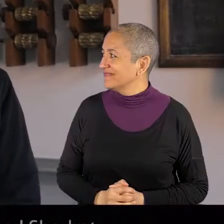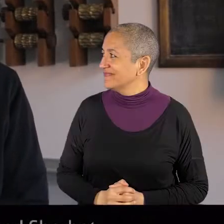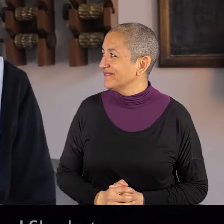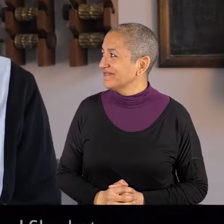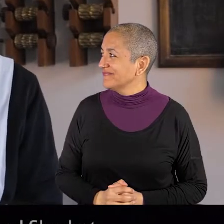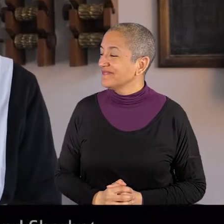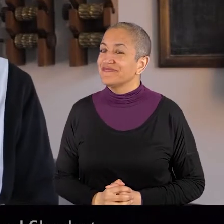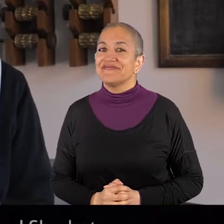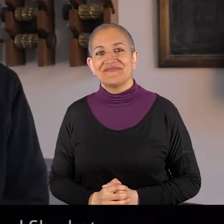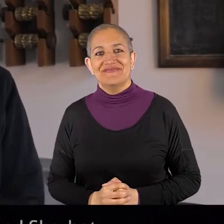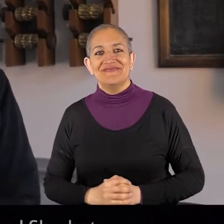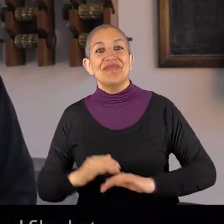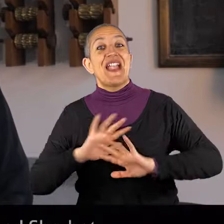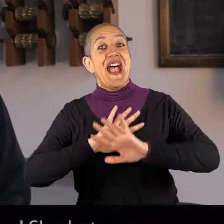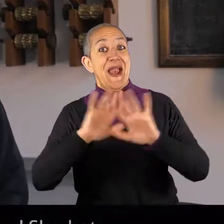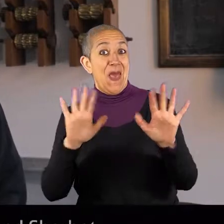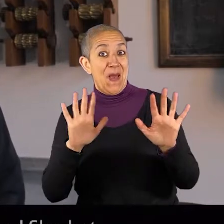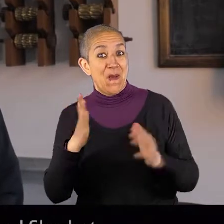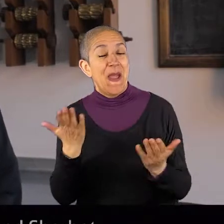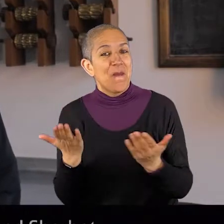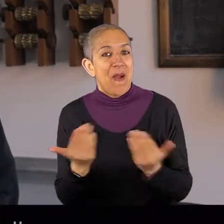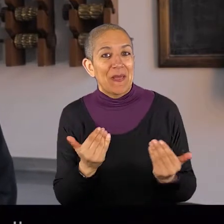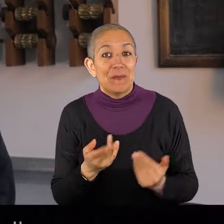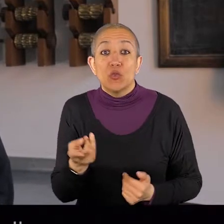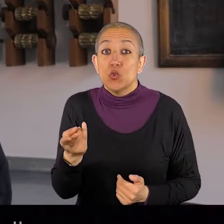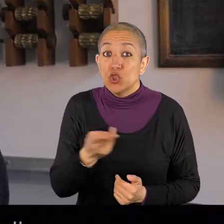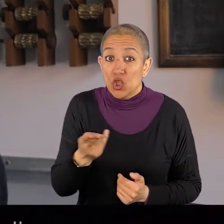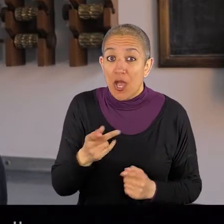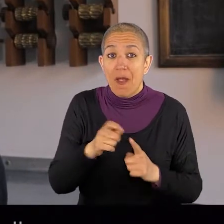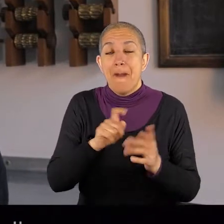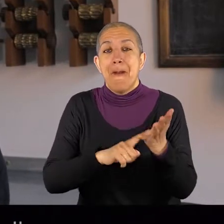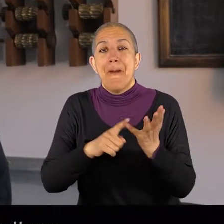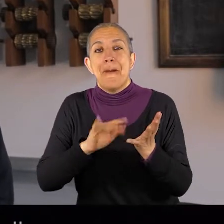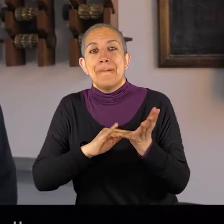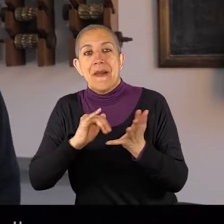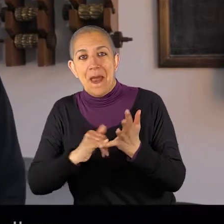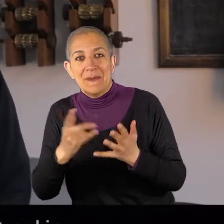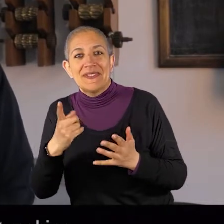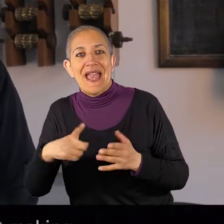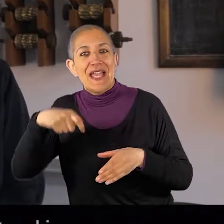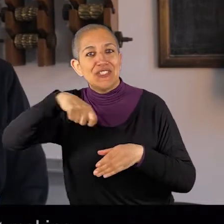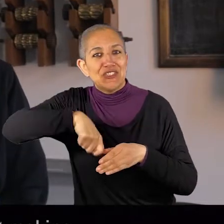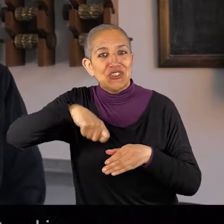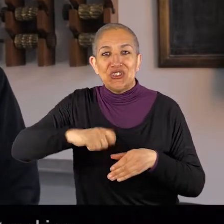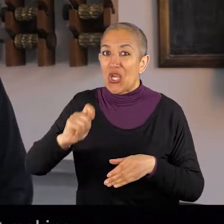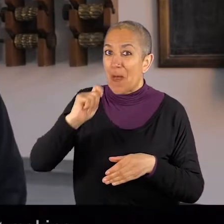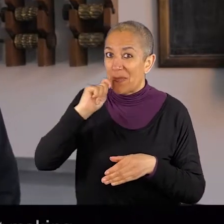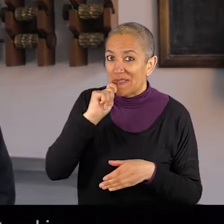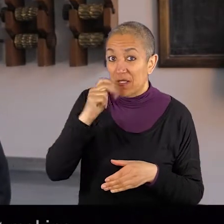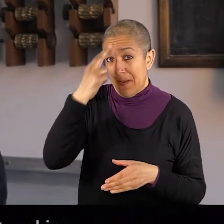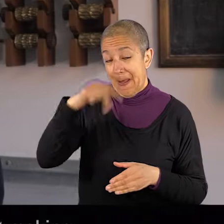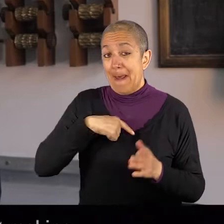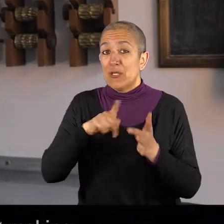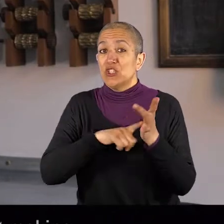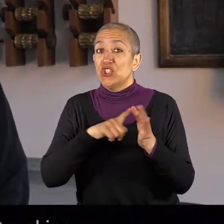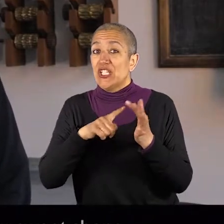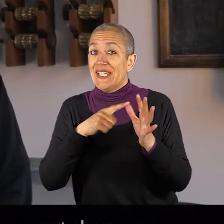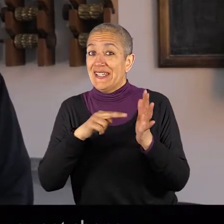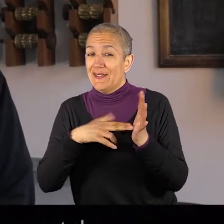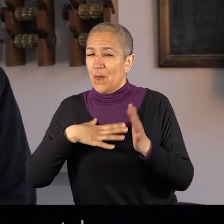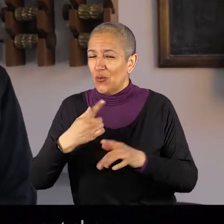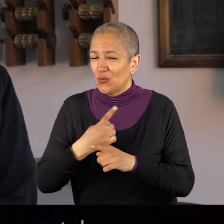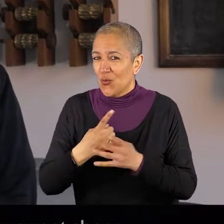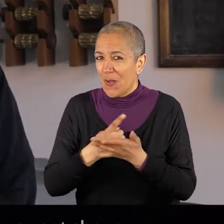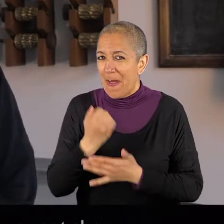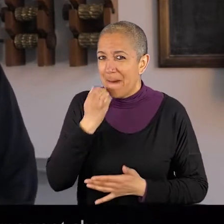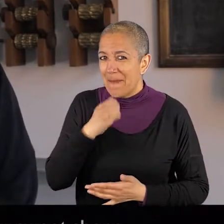Hello and welcome to Sugar Plums and Sherbet. My name's Jean and I'm going to tell you a little bit about Black Country sweet making. In the